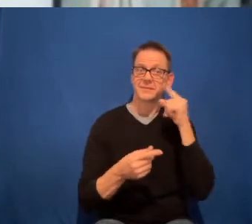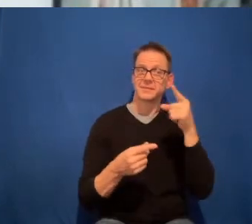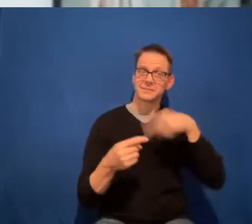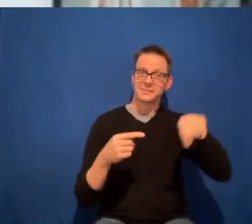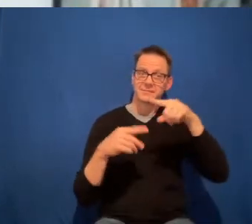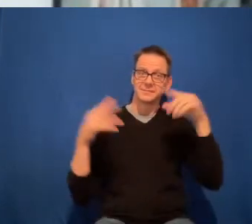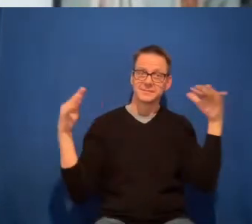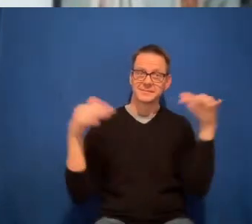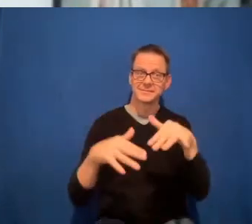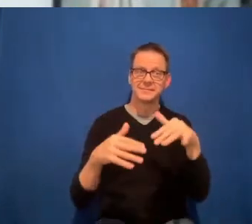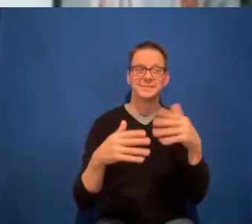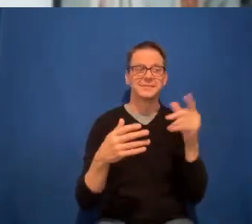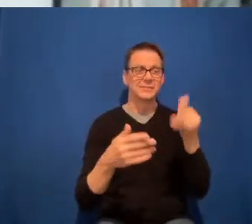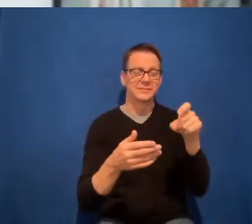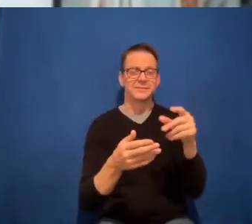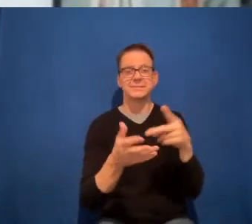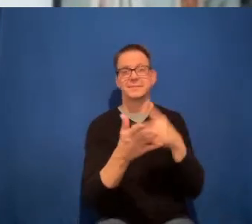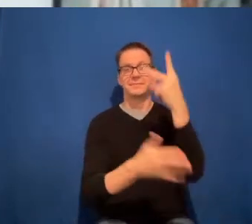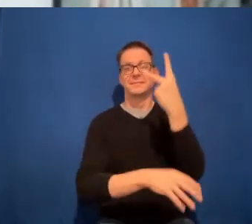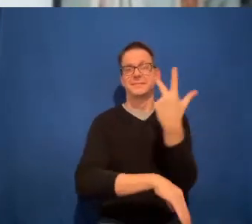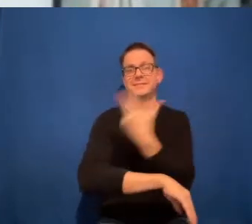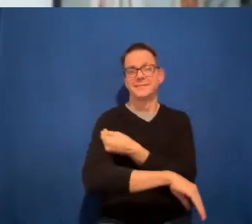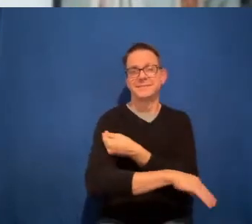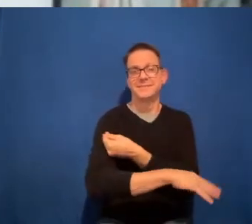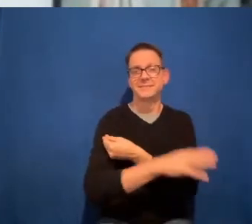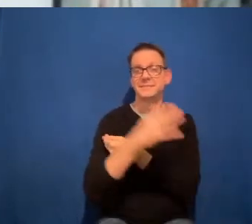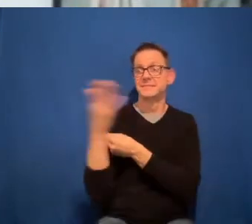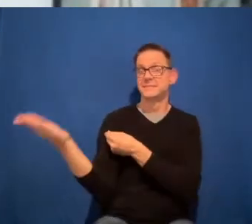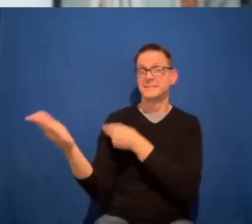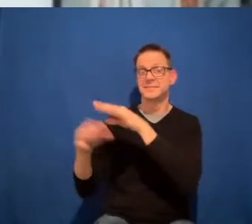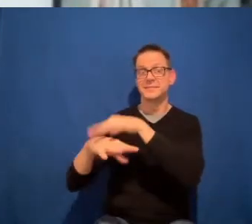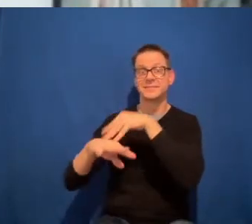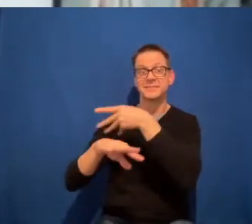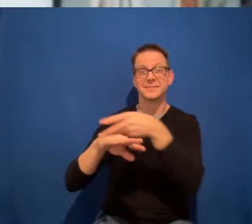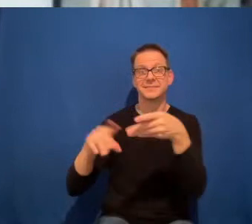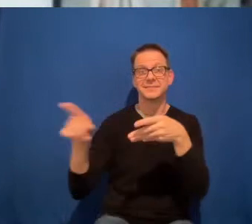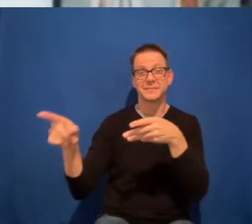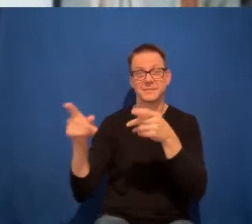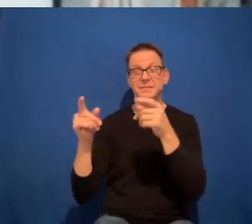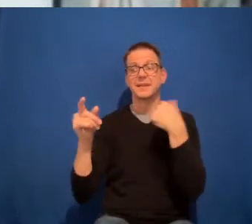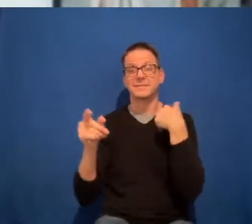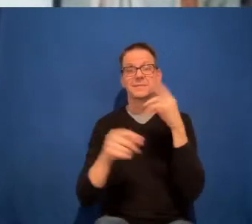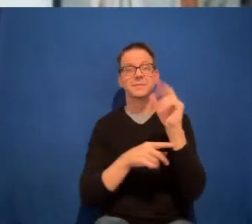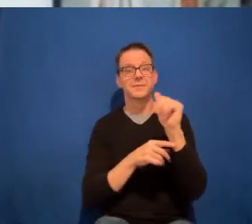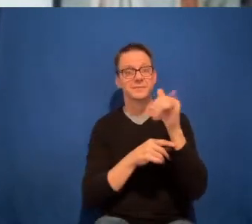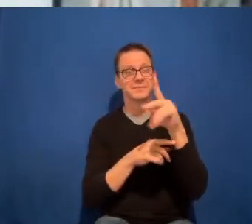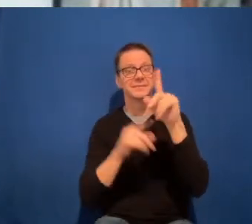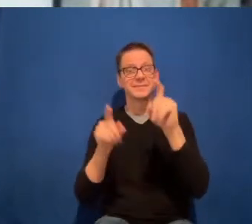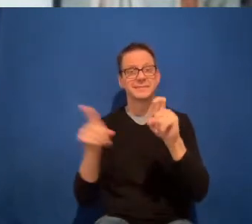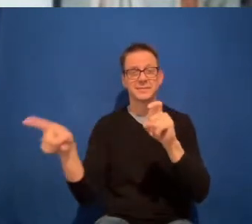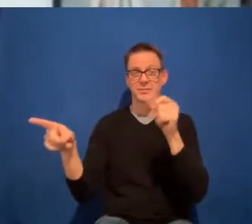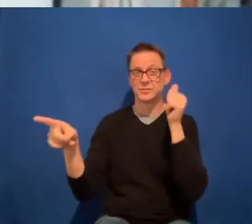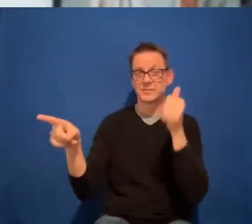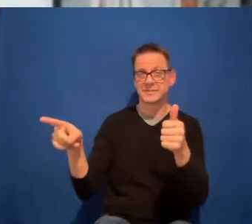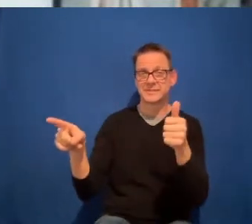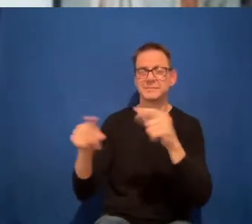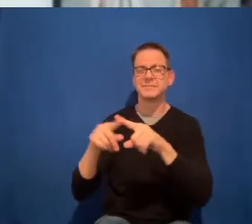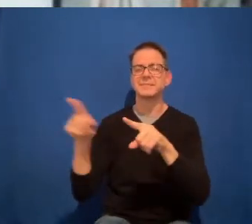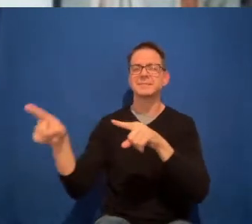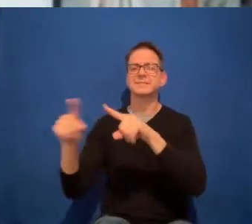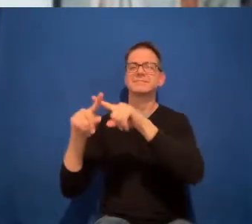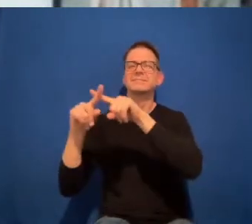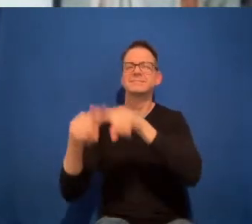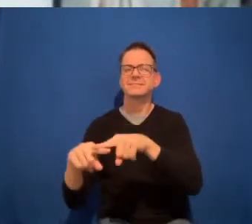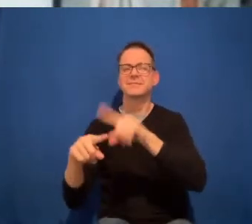So yeah, kudos to them for the rapid tests. I think that's great, but it's obviously they're reliant solely on rapid tests